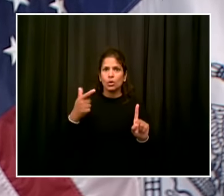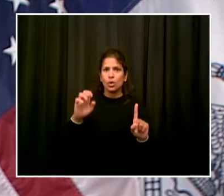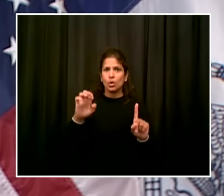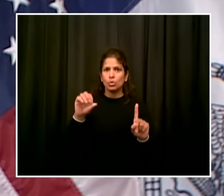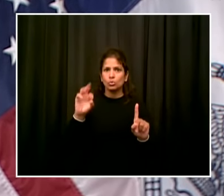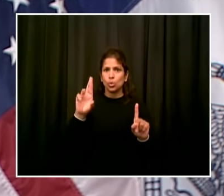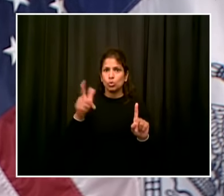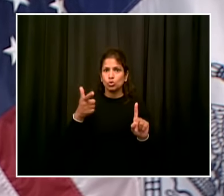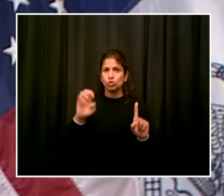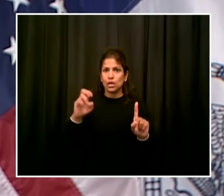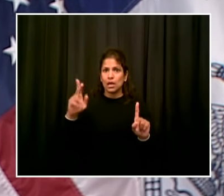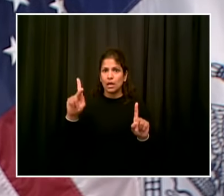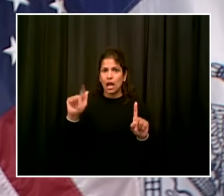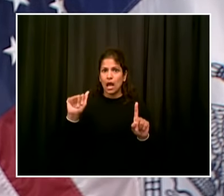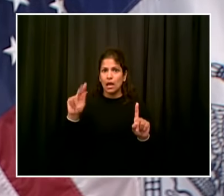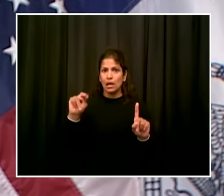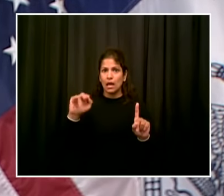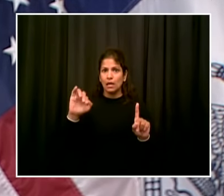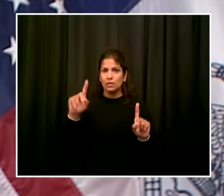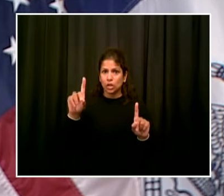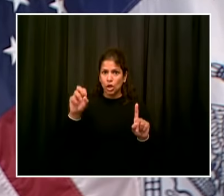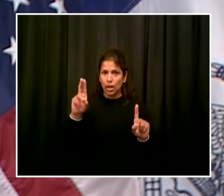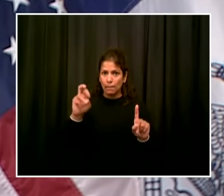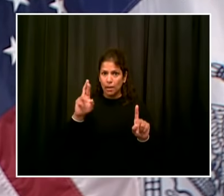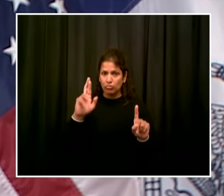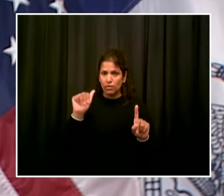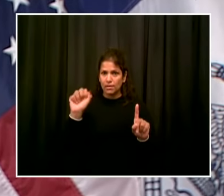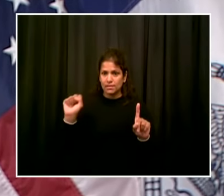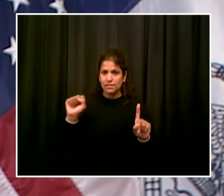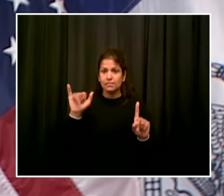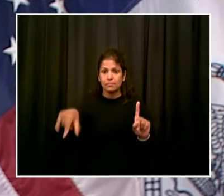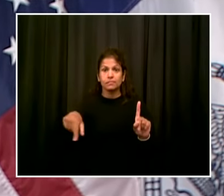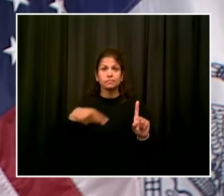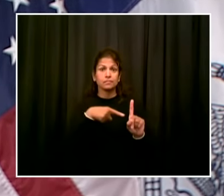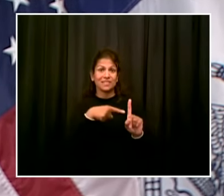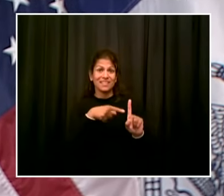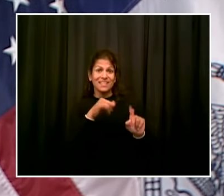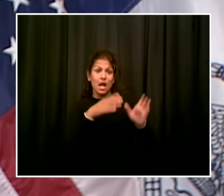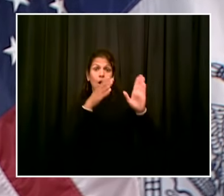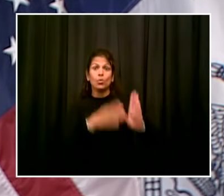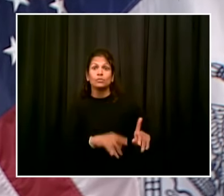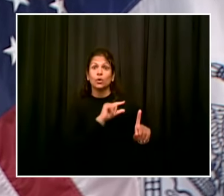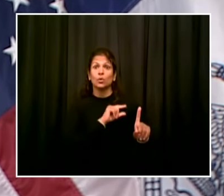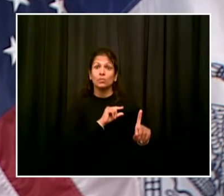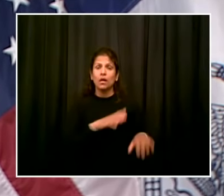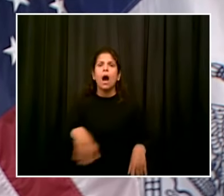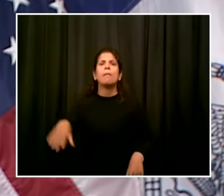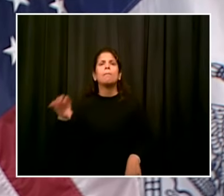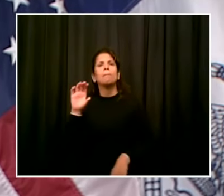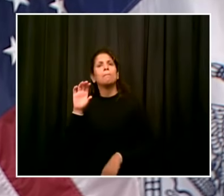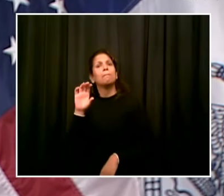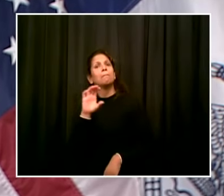investigation, apparently by the Force Investigation Division, last I heard, is ongoing, and it's been close to a